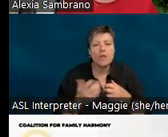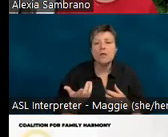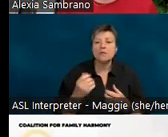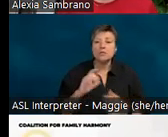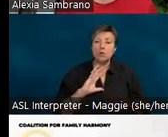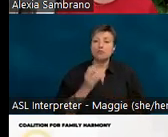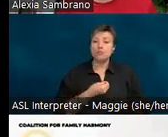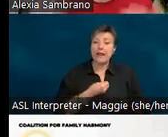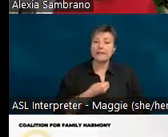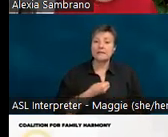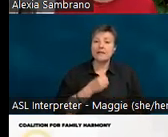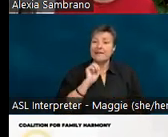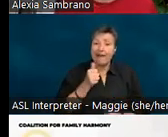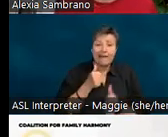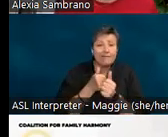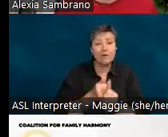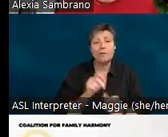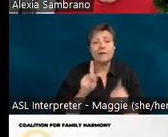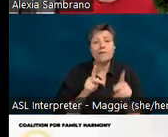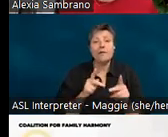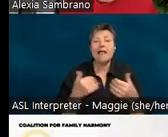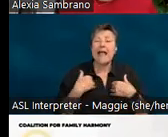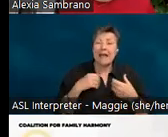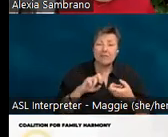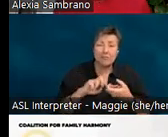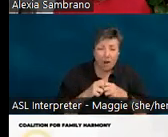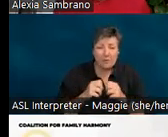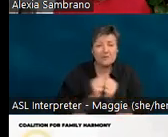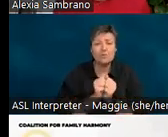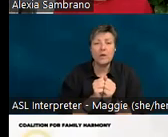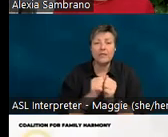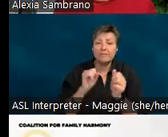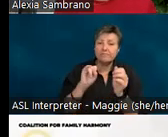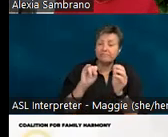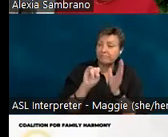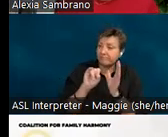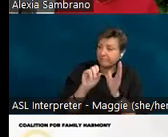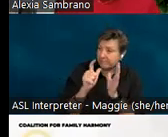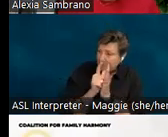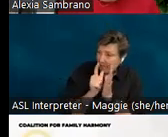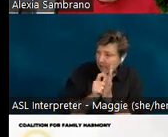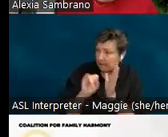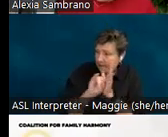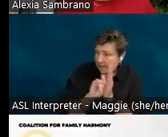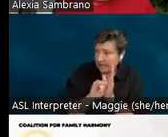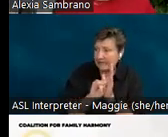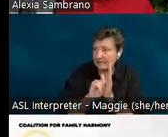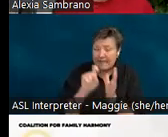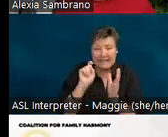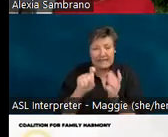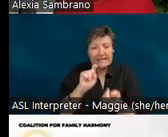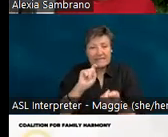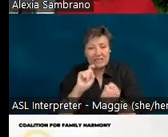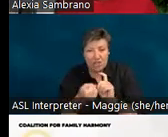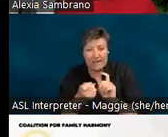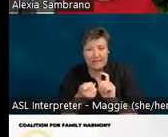folks encounter problems with identity documentation, right? Sometimes they need medical documentation in order to get their ID changed. And then these